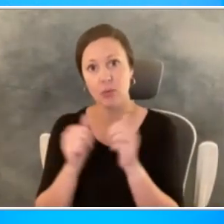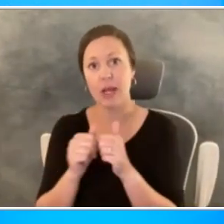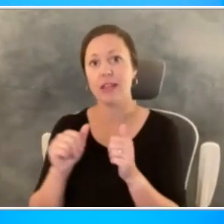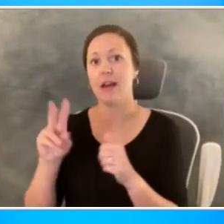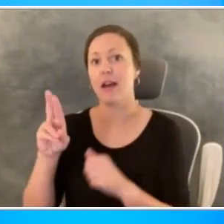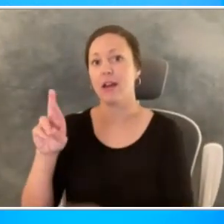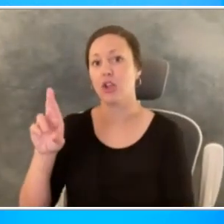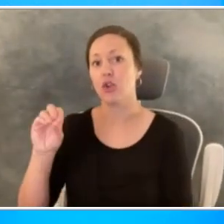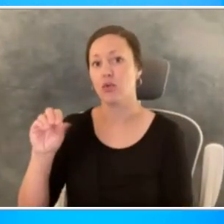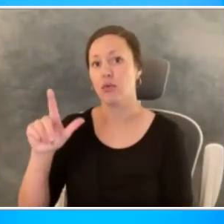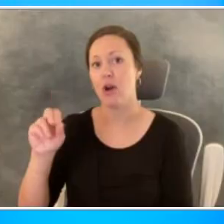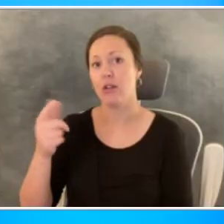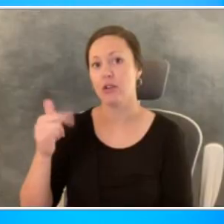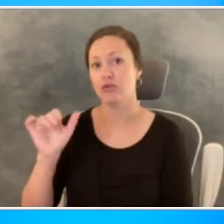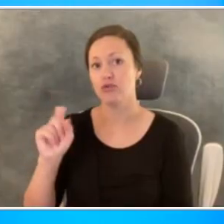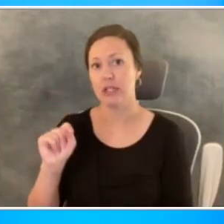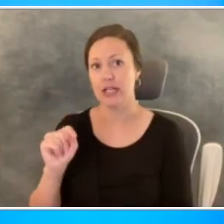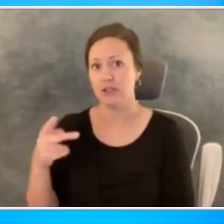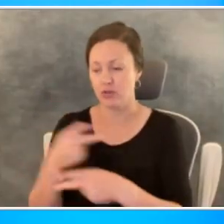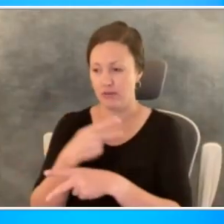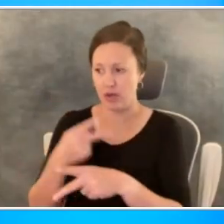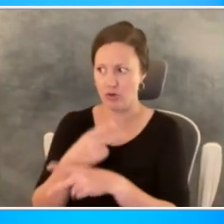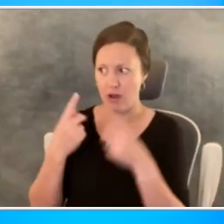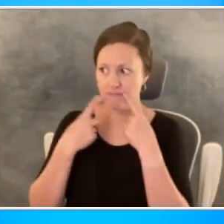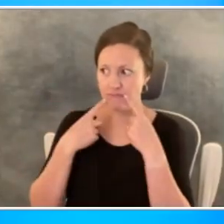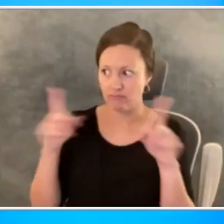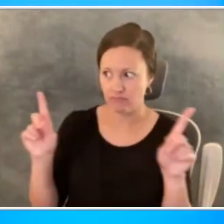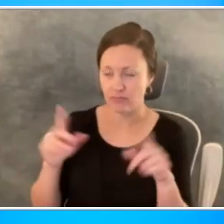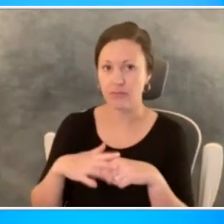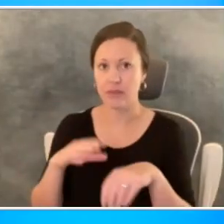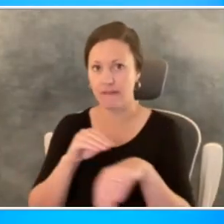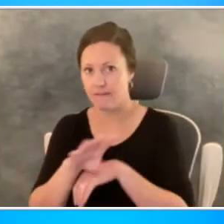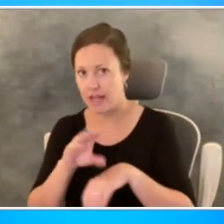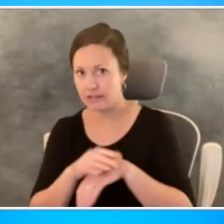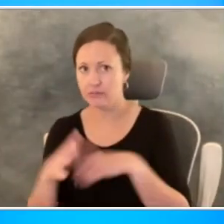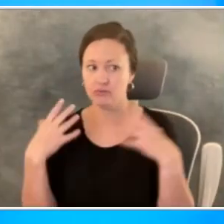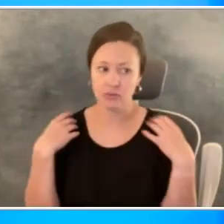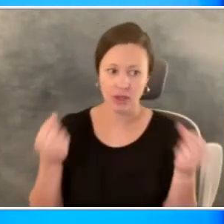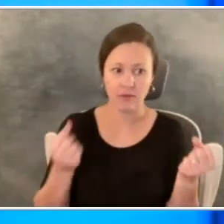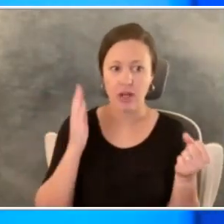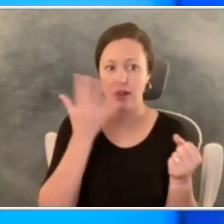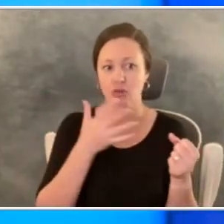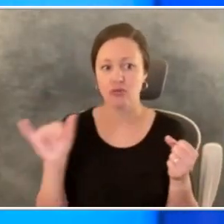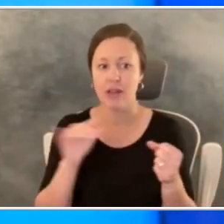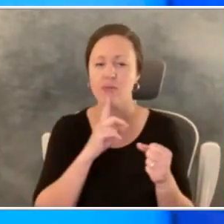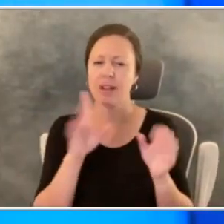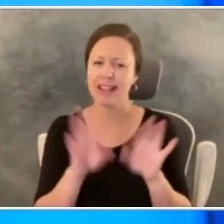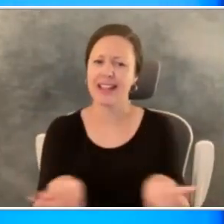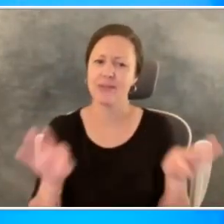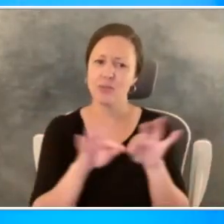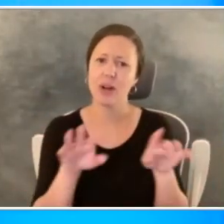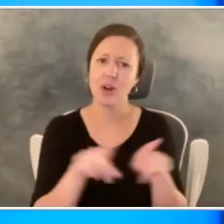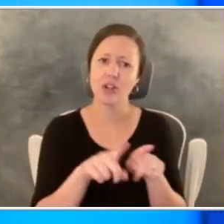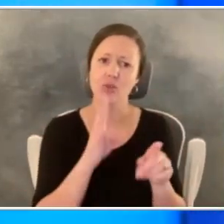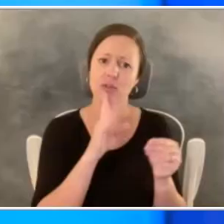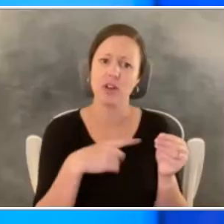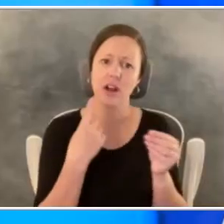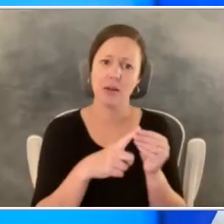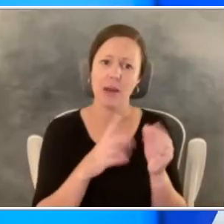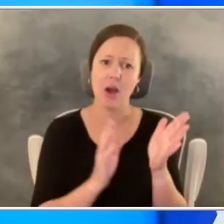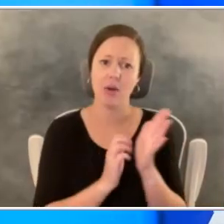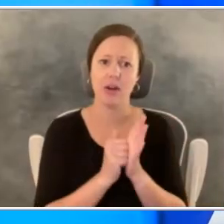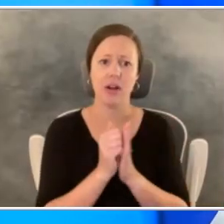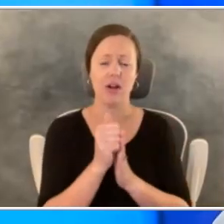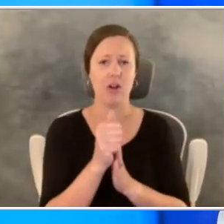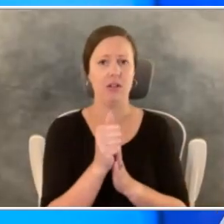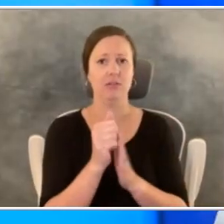is the effect, this is the recovery, the side effects. You want to hear from a radiation oncologist talk to you about, here are the different types of radiation, here are the effects,